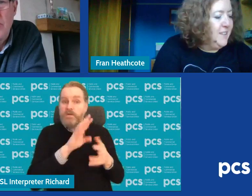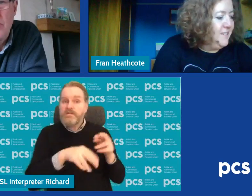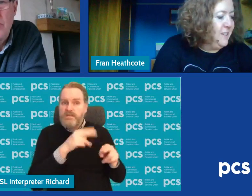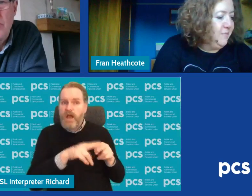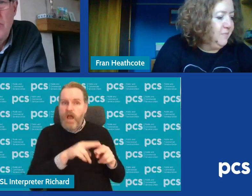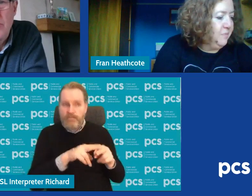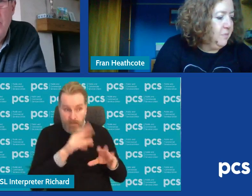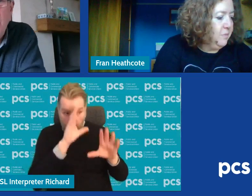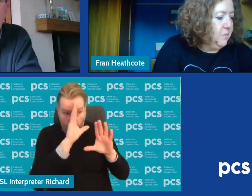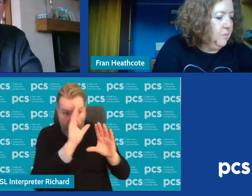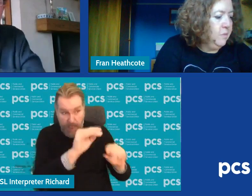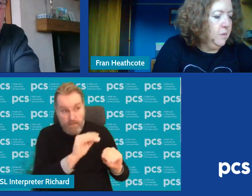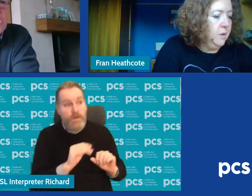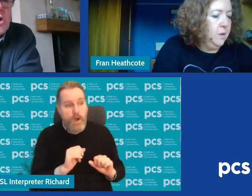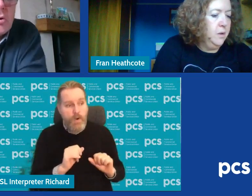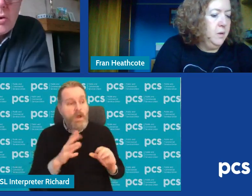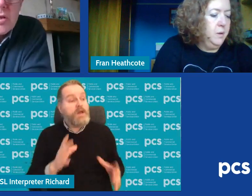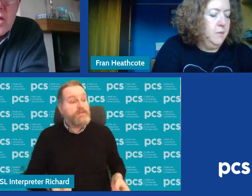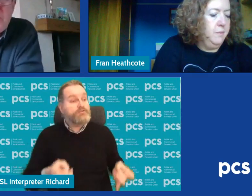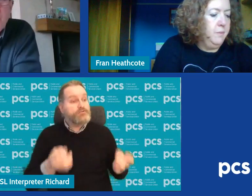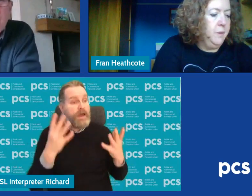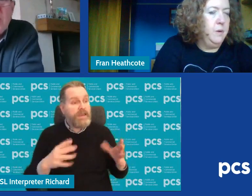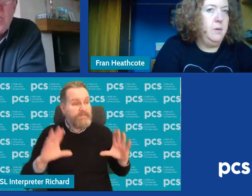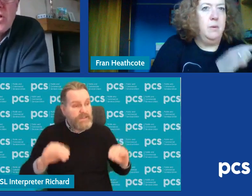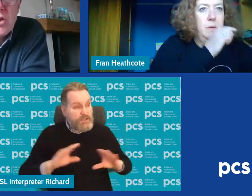action ending? So